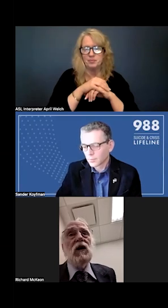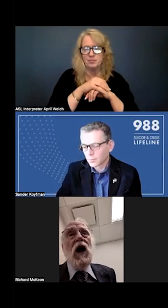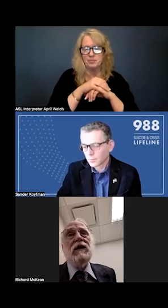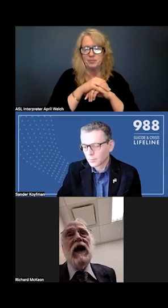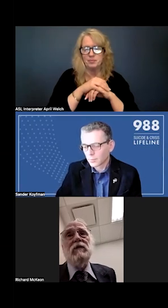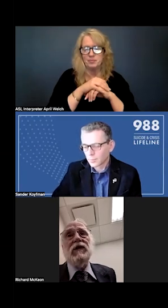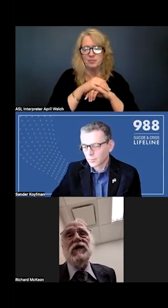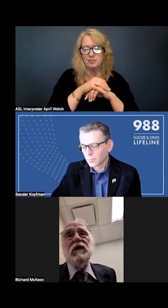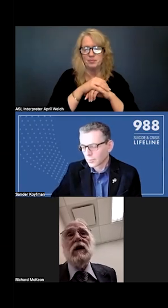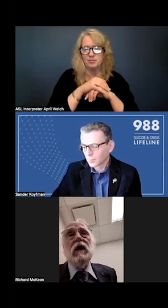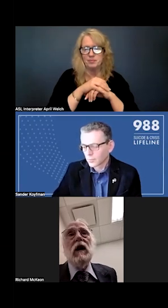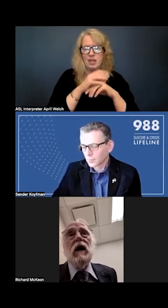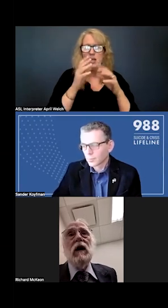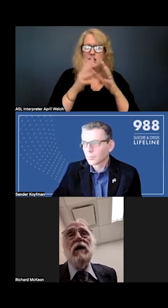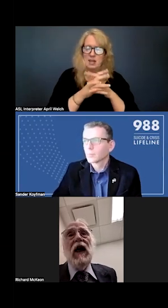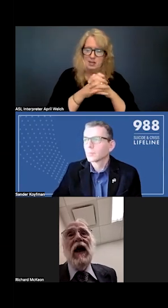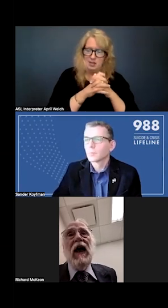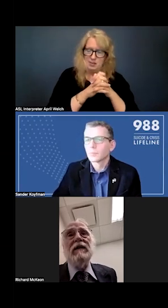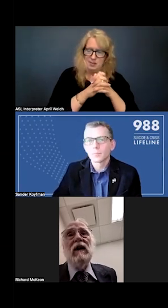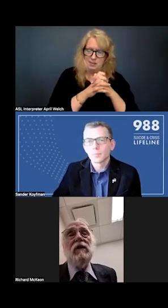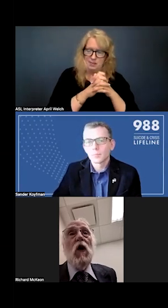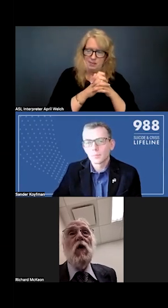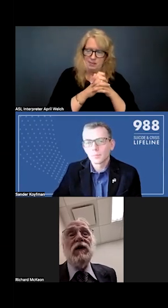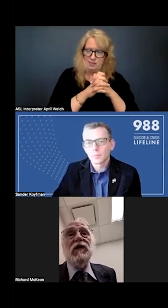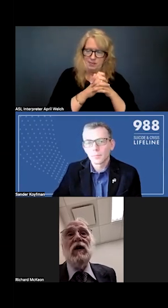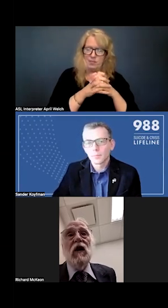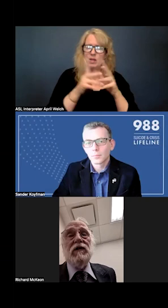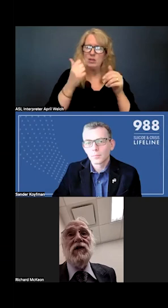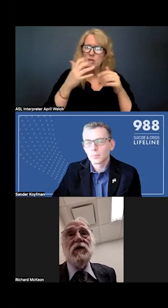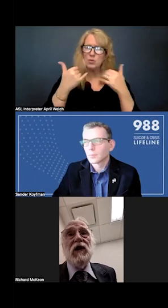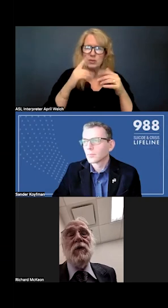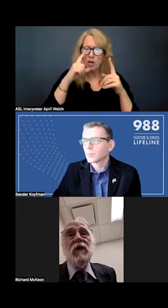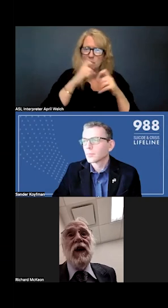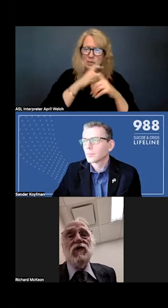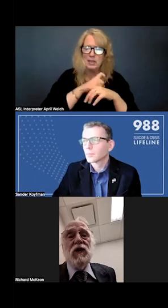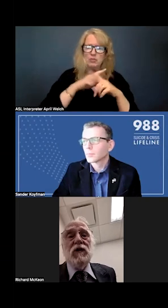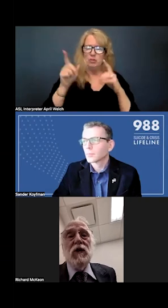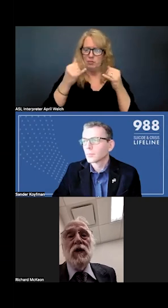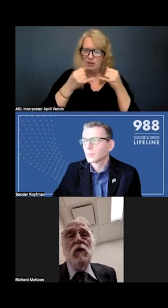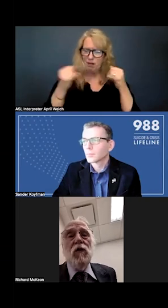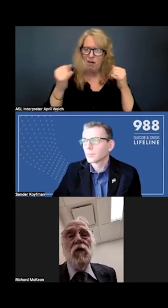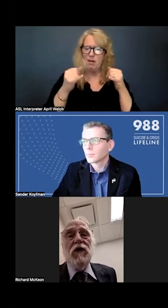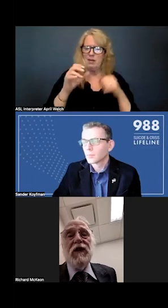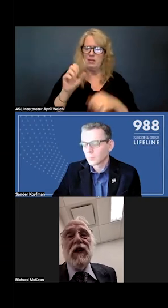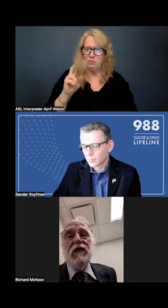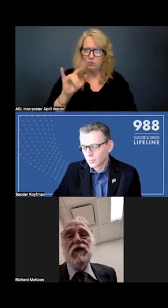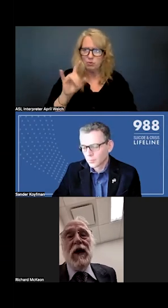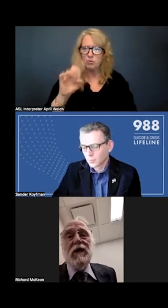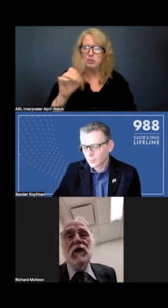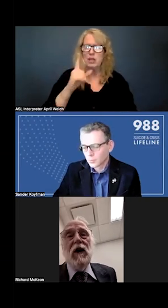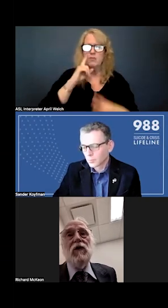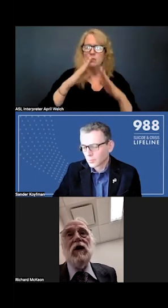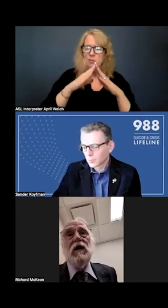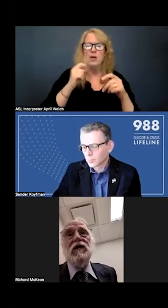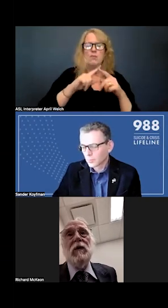a line that was that had a focus on suicide prevention for disaster